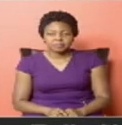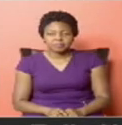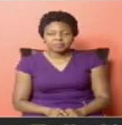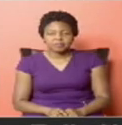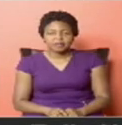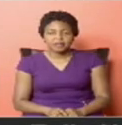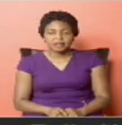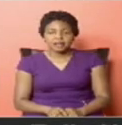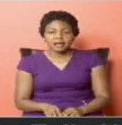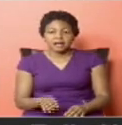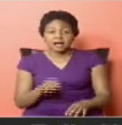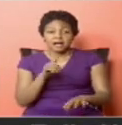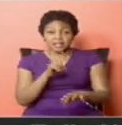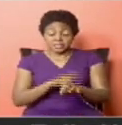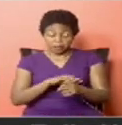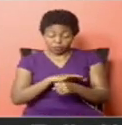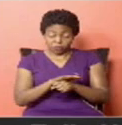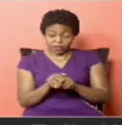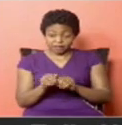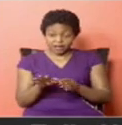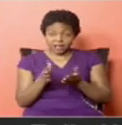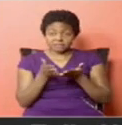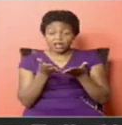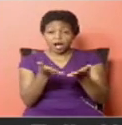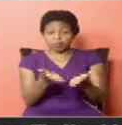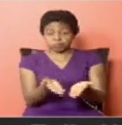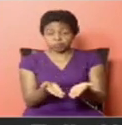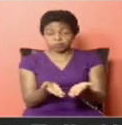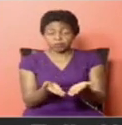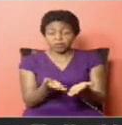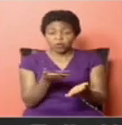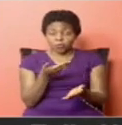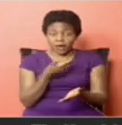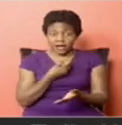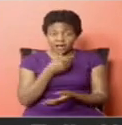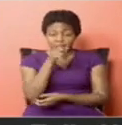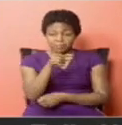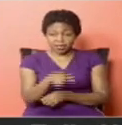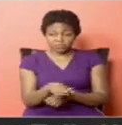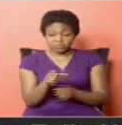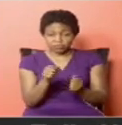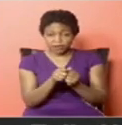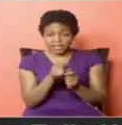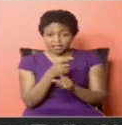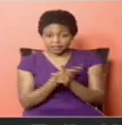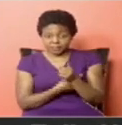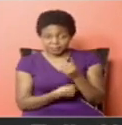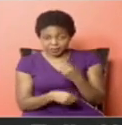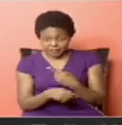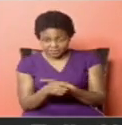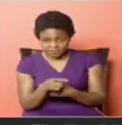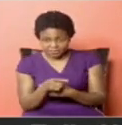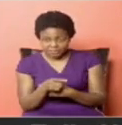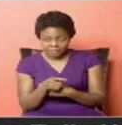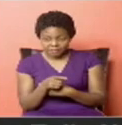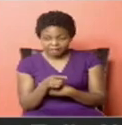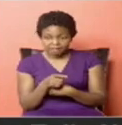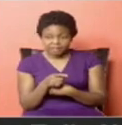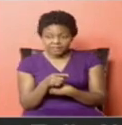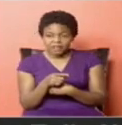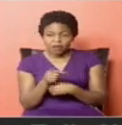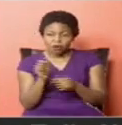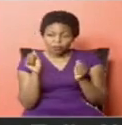In the midst of this pandemic, we have persons with disabilities. We